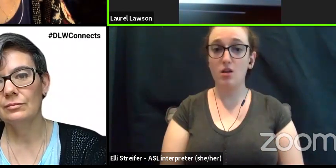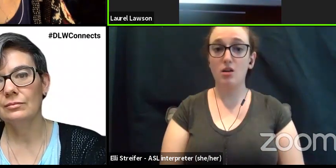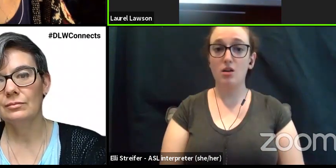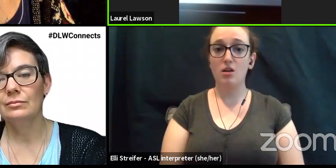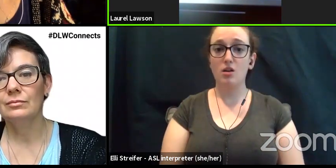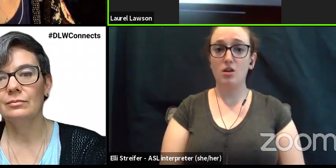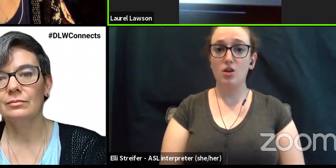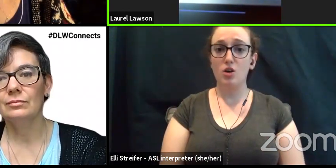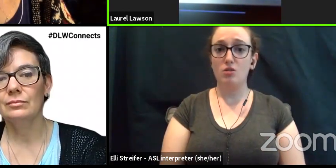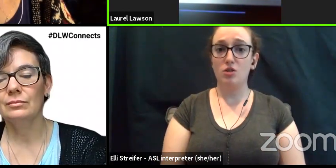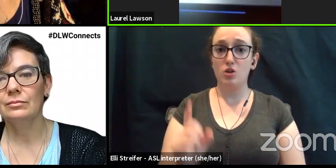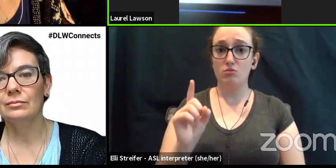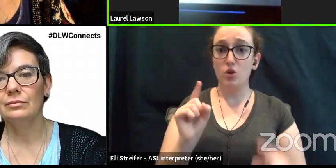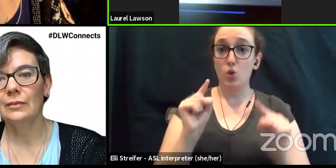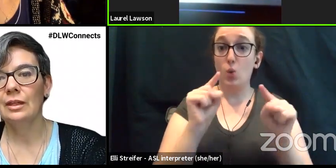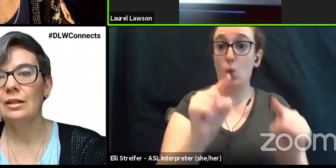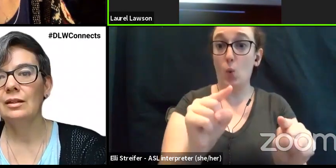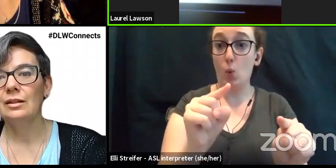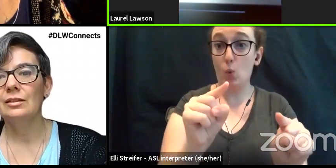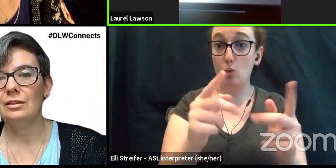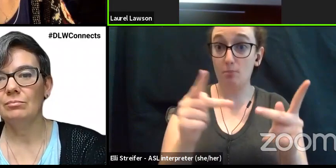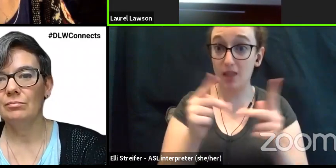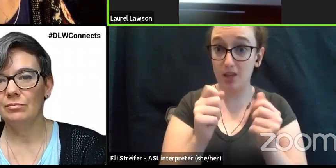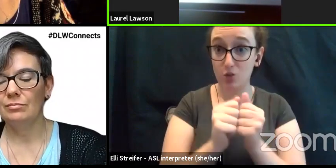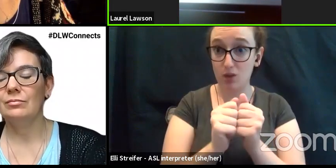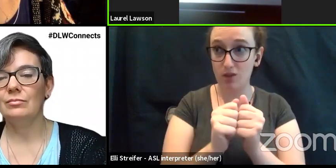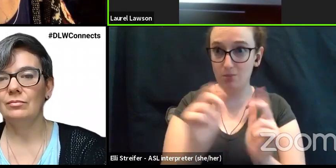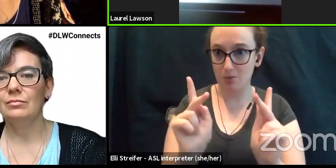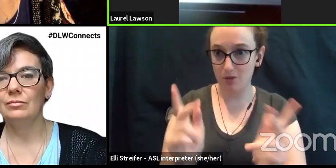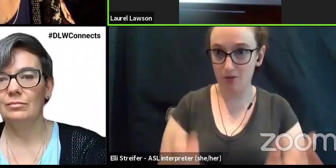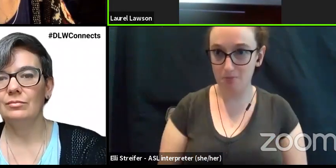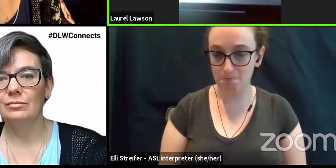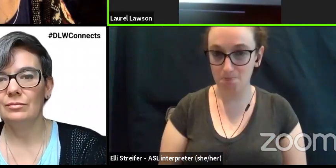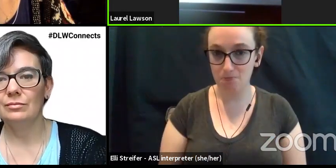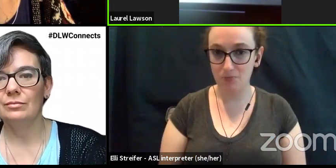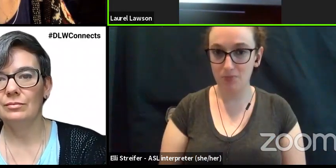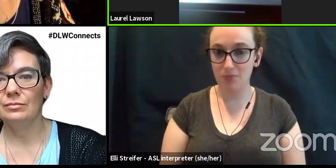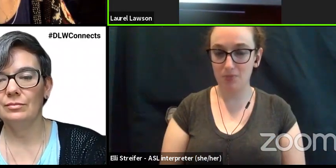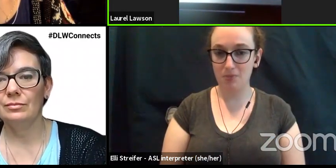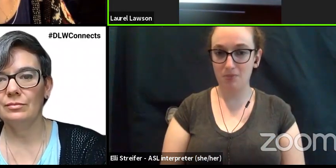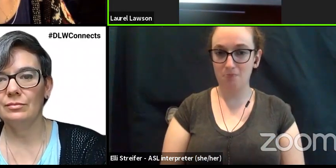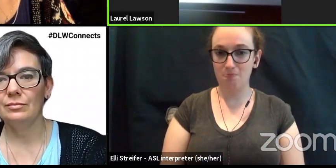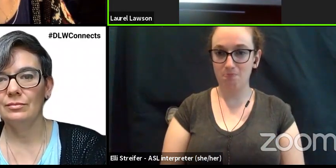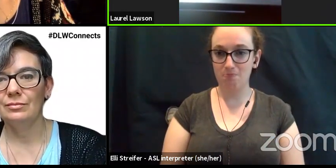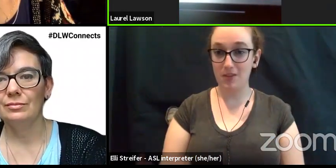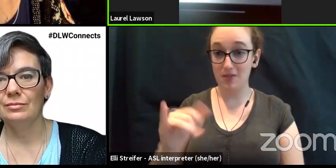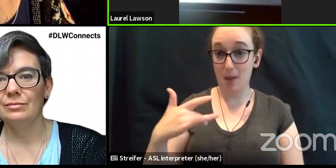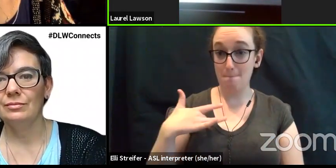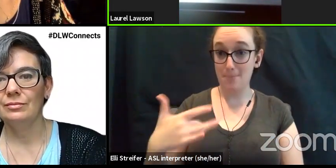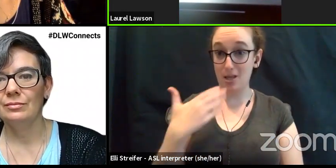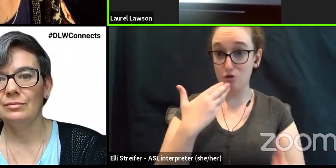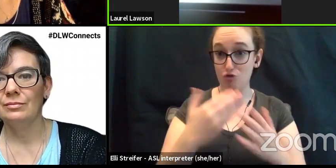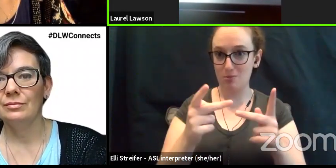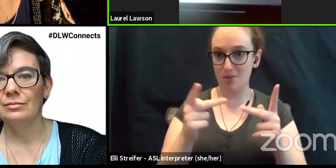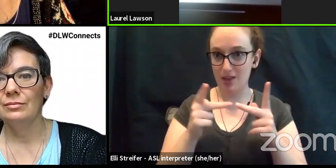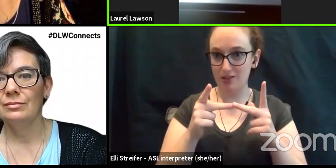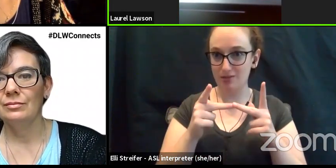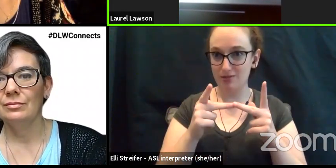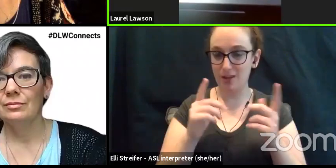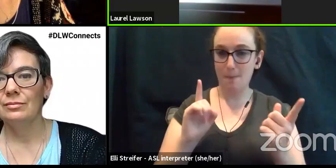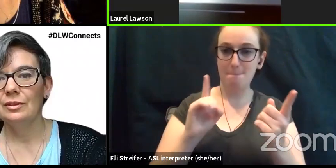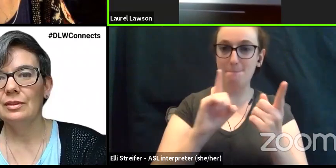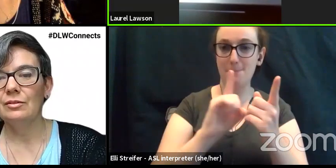go to where people are. That's usually a good place to start. Meet them where they